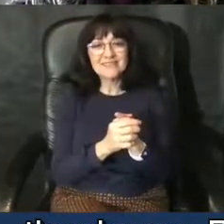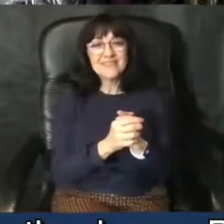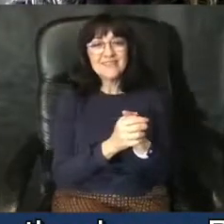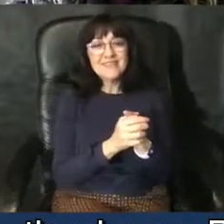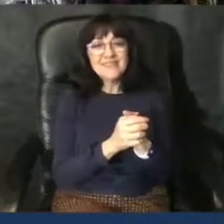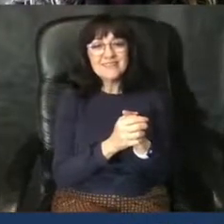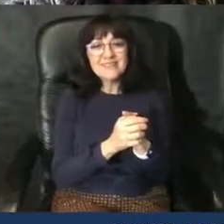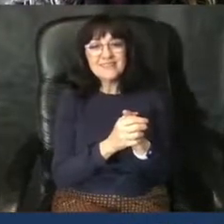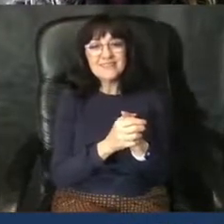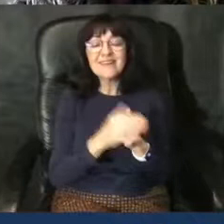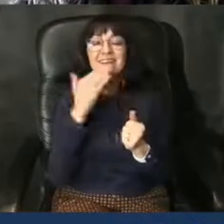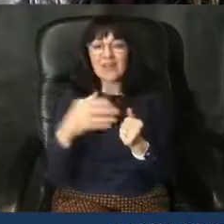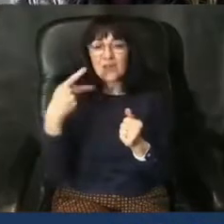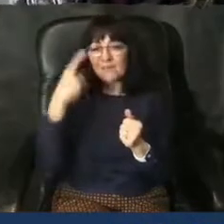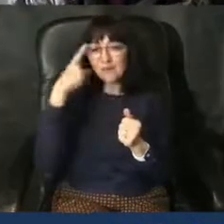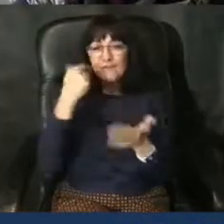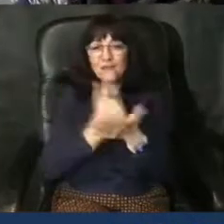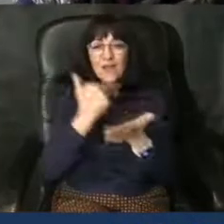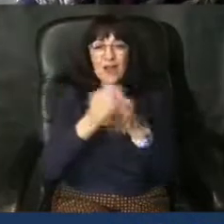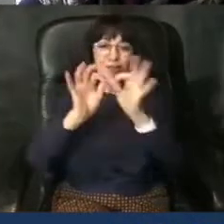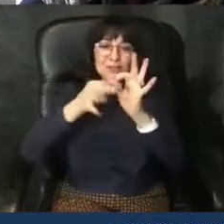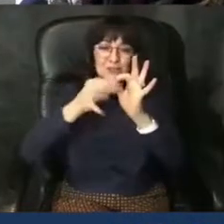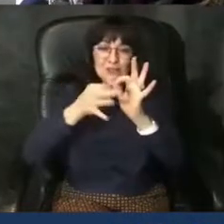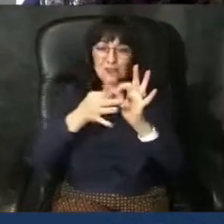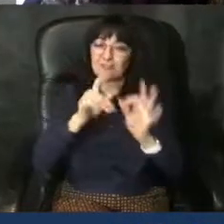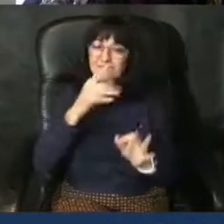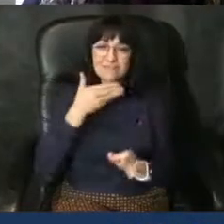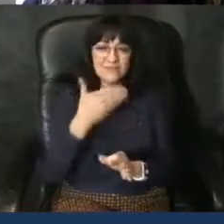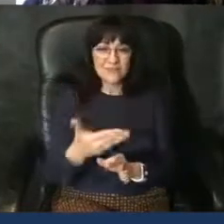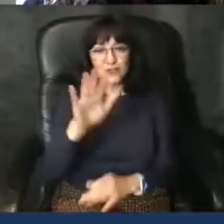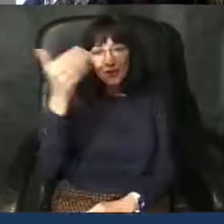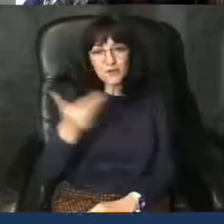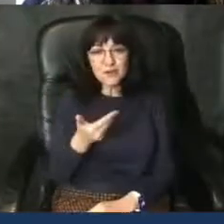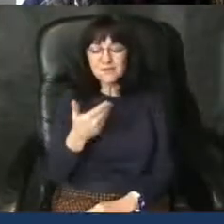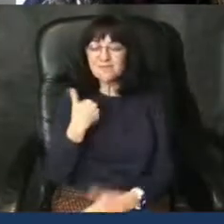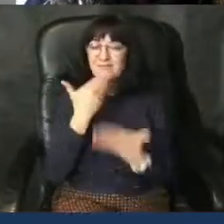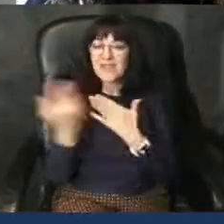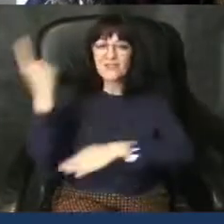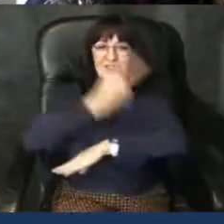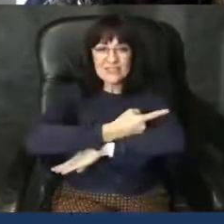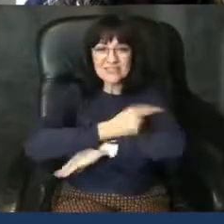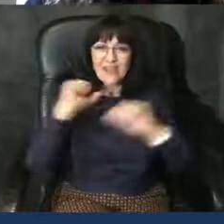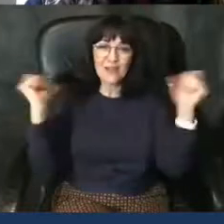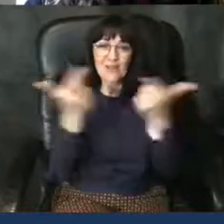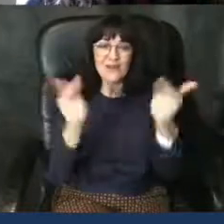to translate our conversation. We really appreciate it. Have a good day, everyone. Welcome. Thanks.